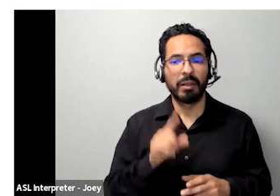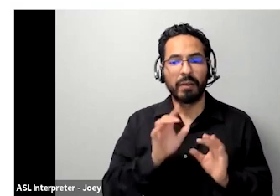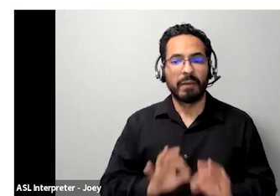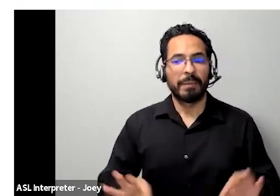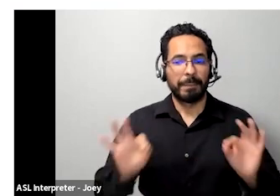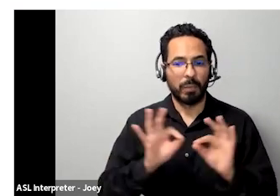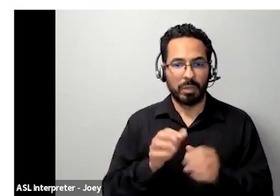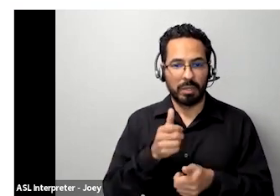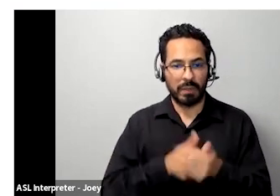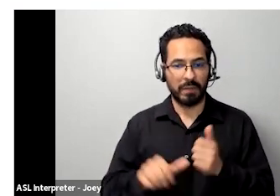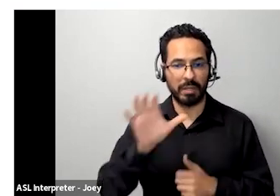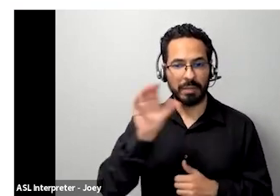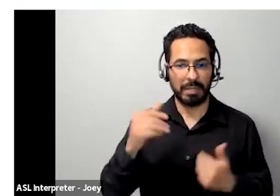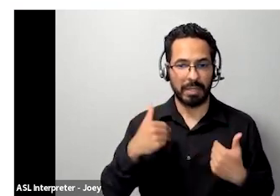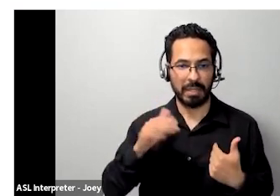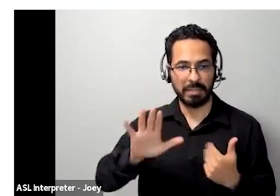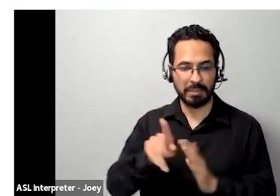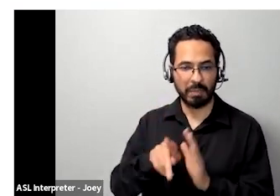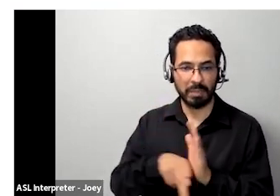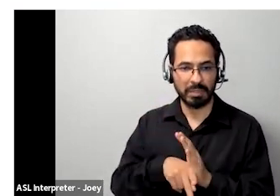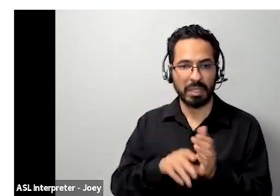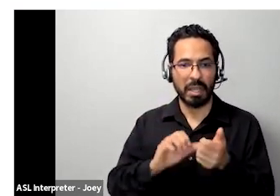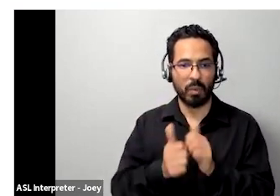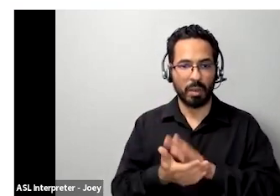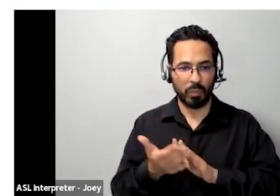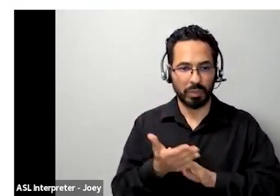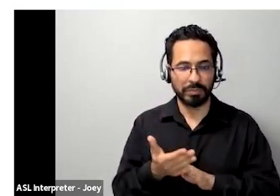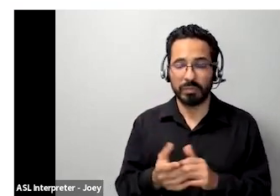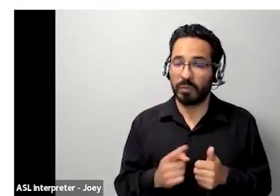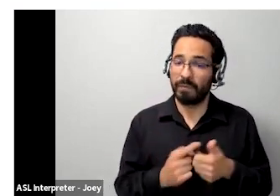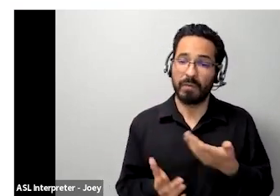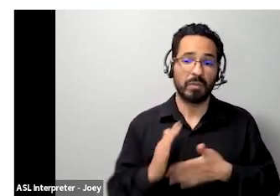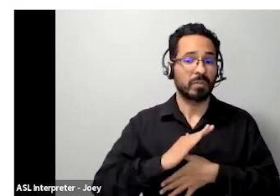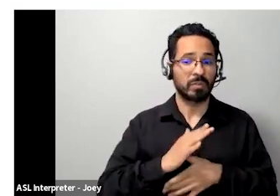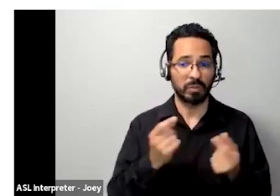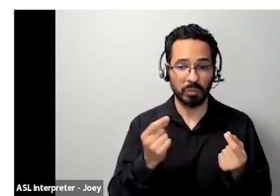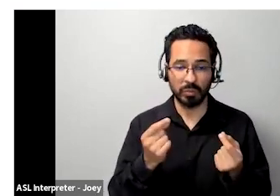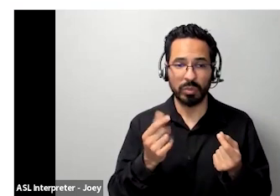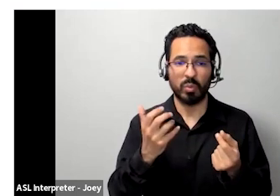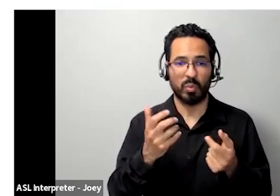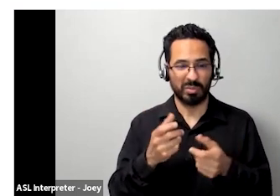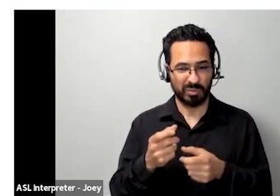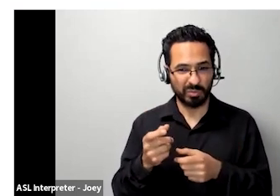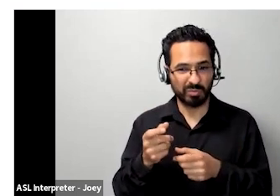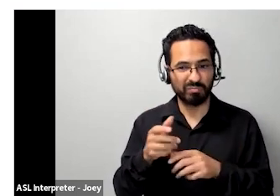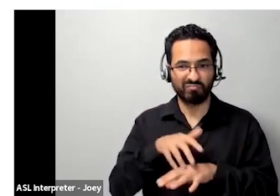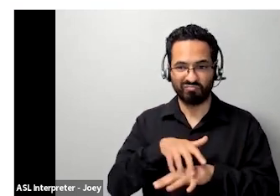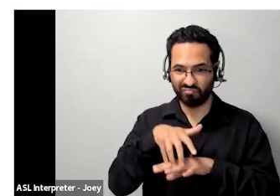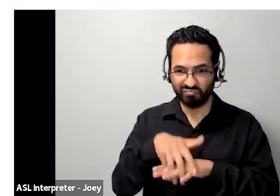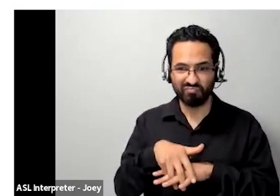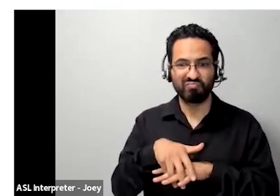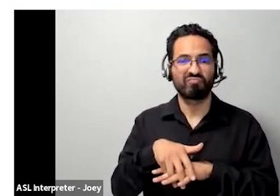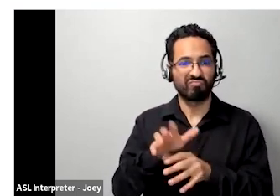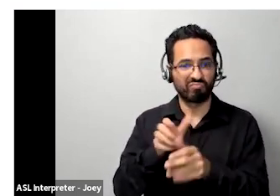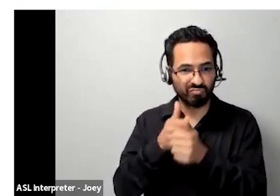every company has its policies, how it operates, and you want to first and foremost, as much as possible, anchor to the top level corporate